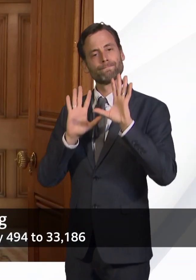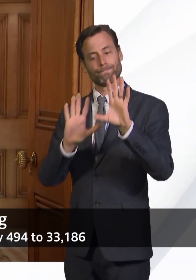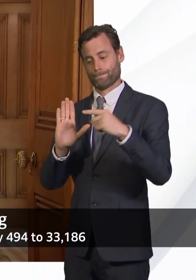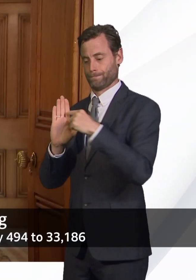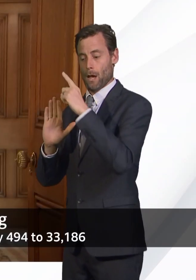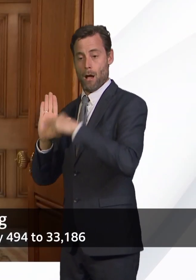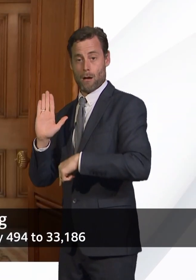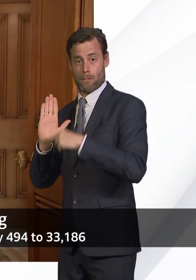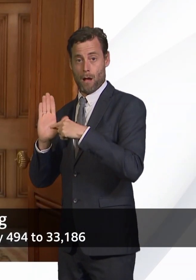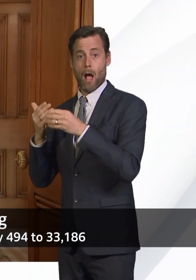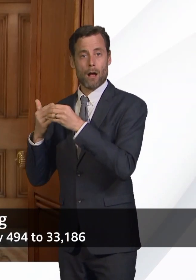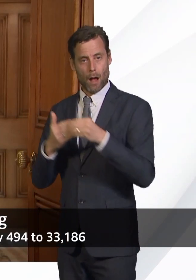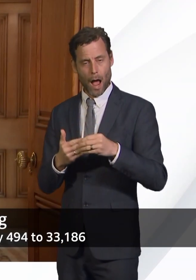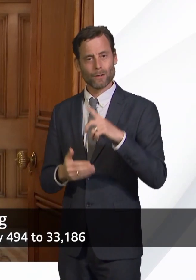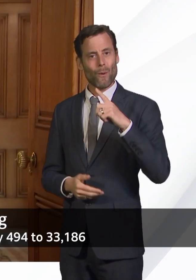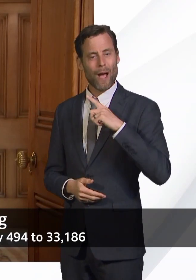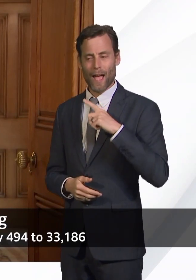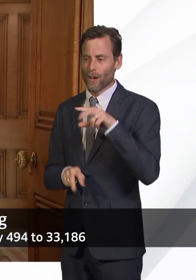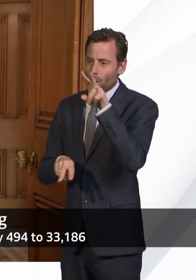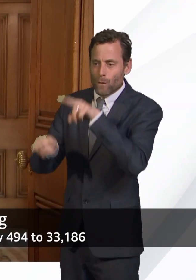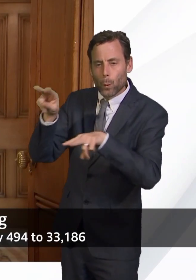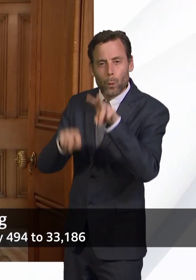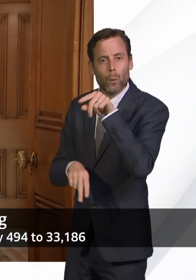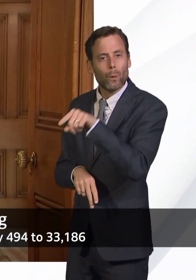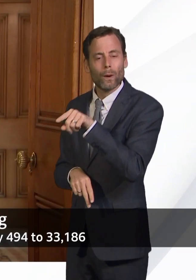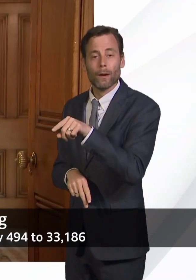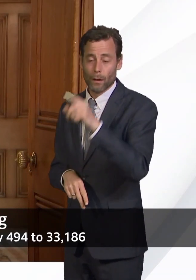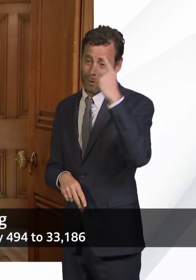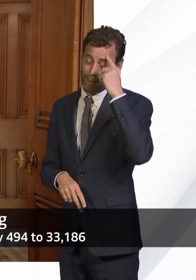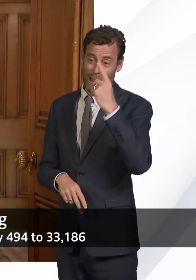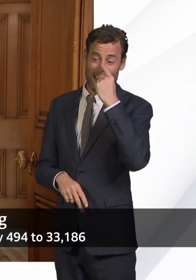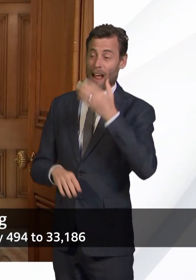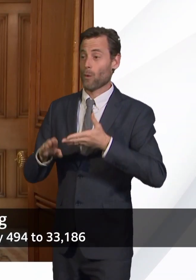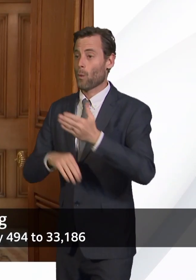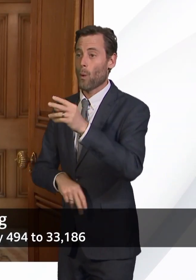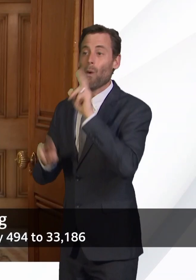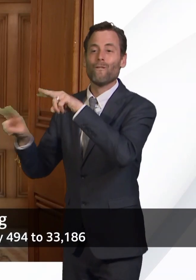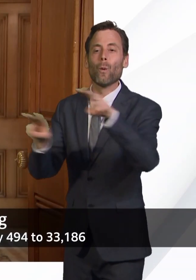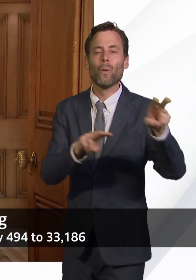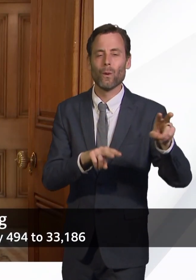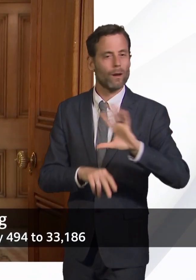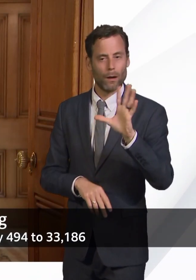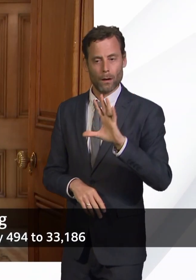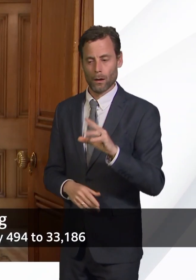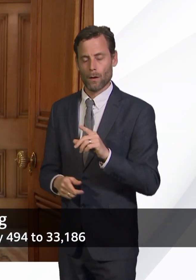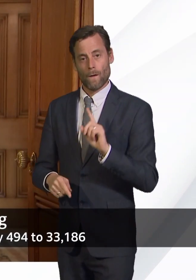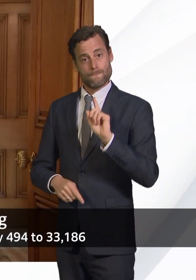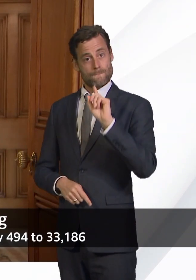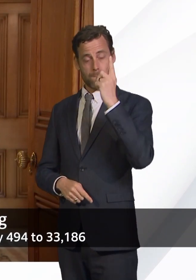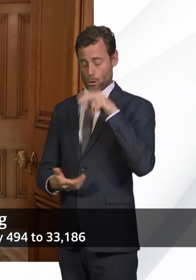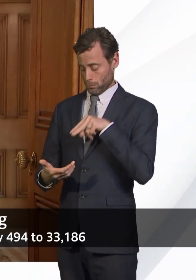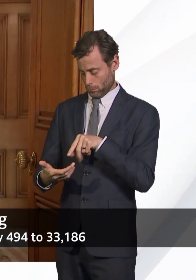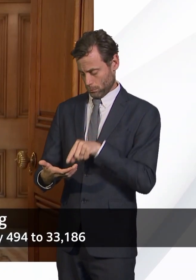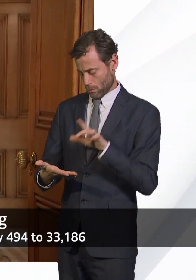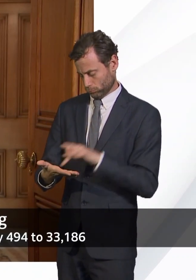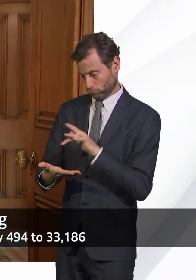clear that in the first instance, viewings should happen virtually. When viewings do happen in person, we've set out